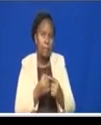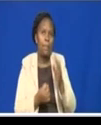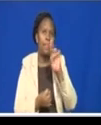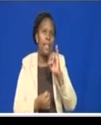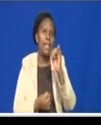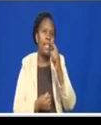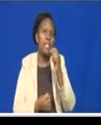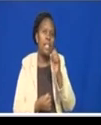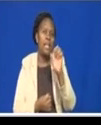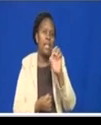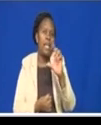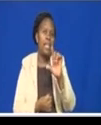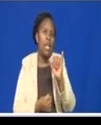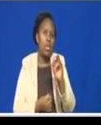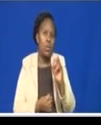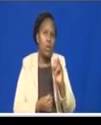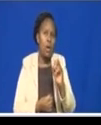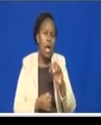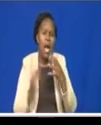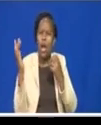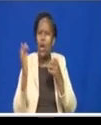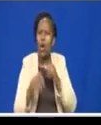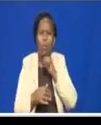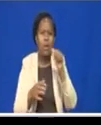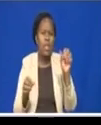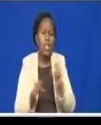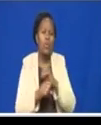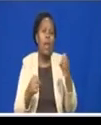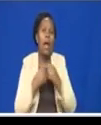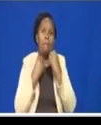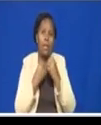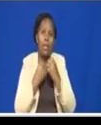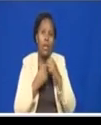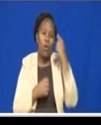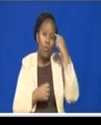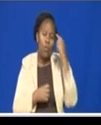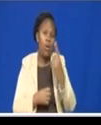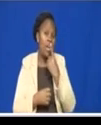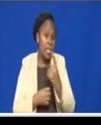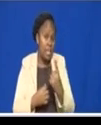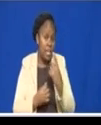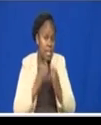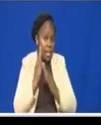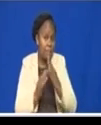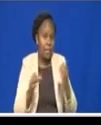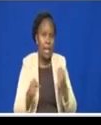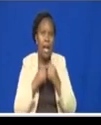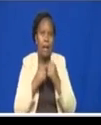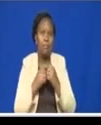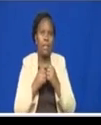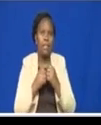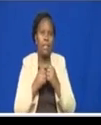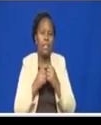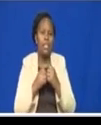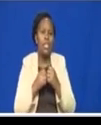Gracian Eyeyo, I hope nothing of that sort happens, for if it does, she shrugged her